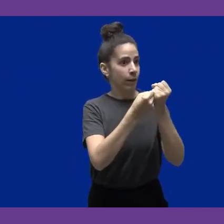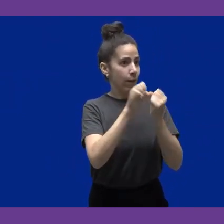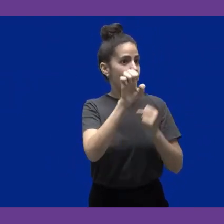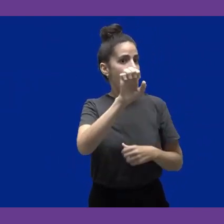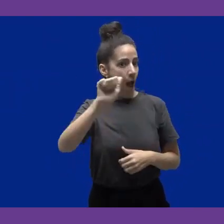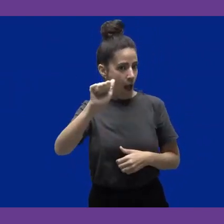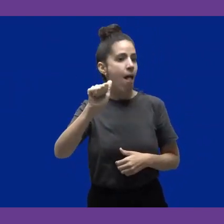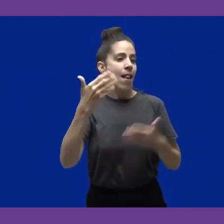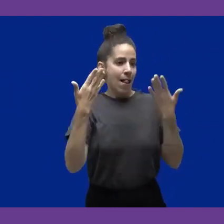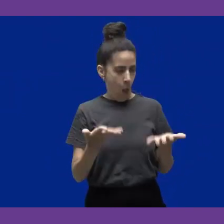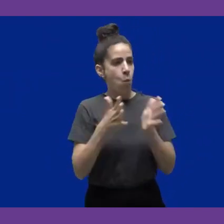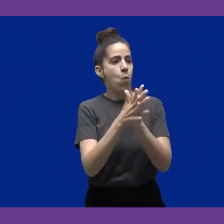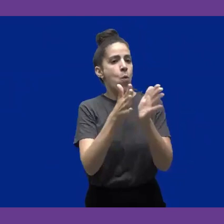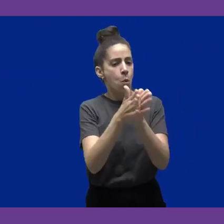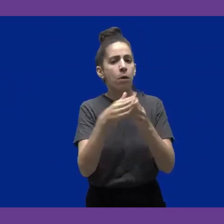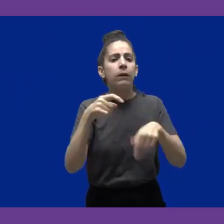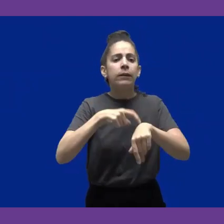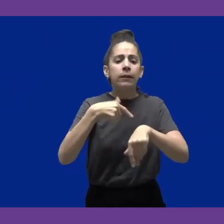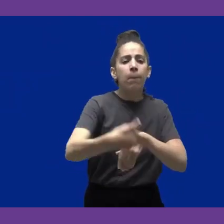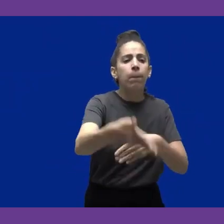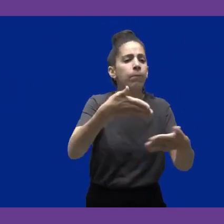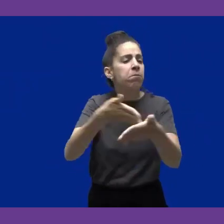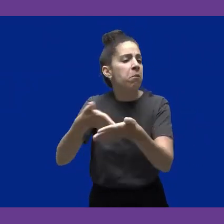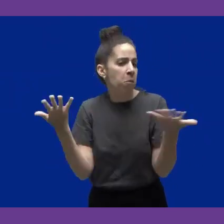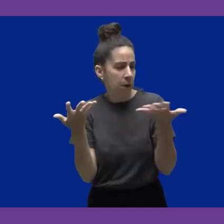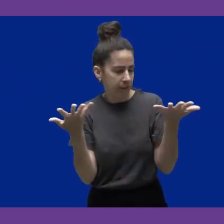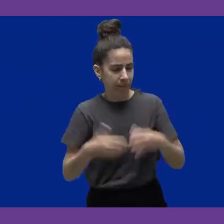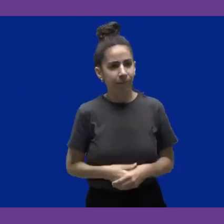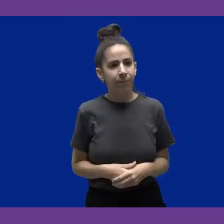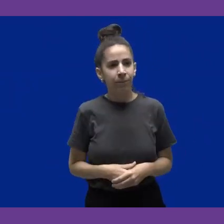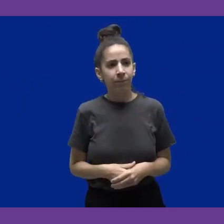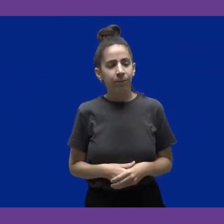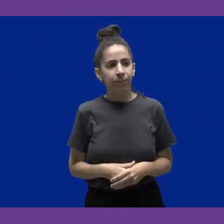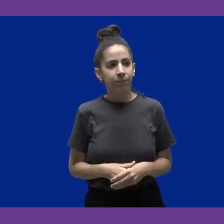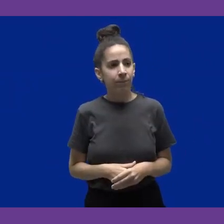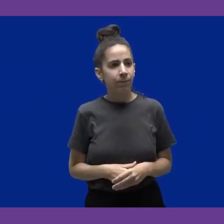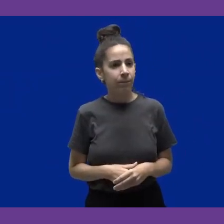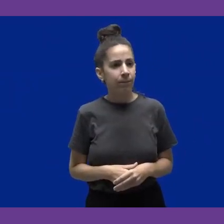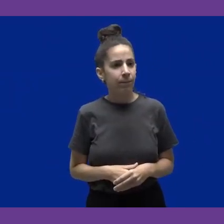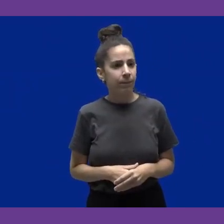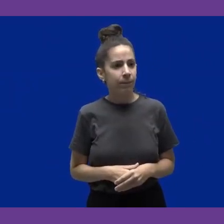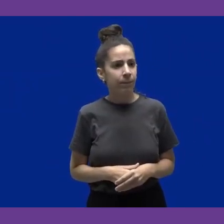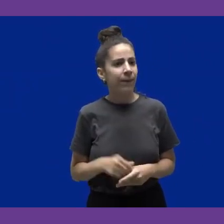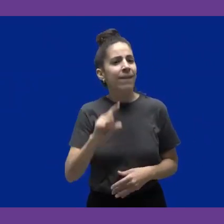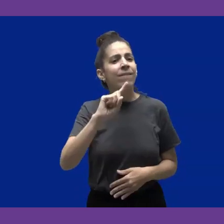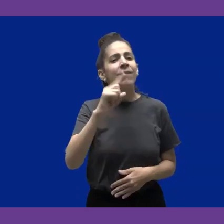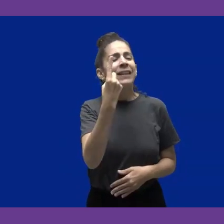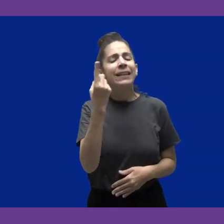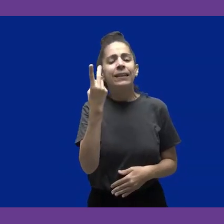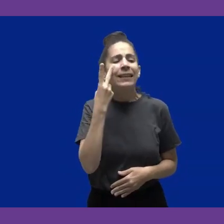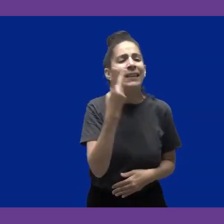First of all, we will need to deal with the issue of what's a standard and why do they matter?